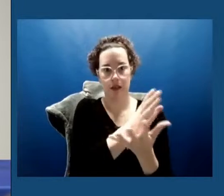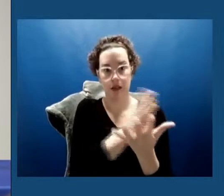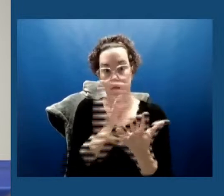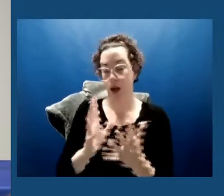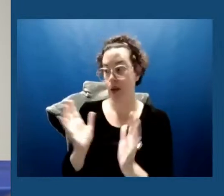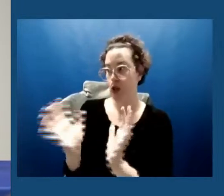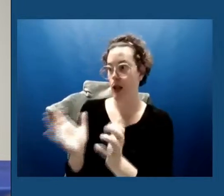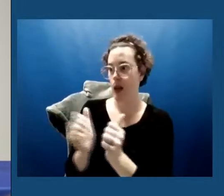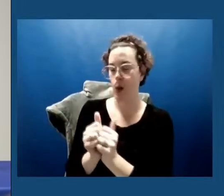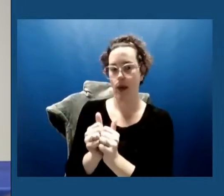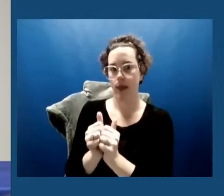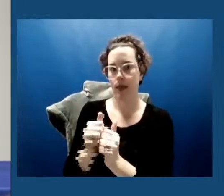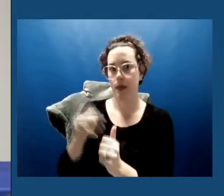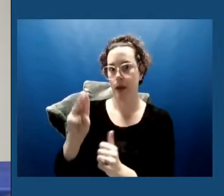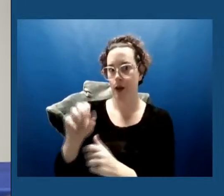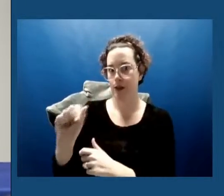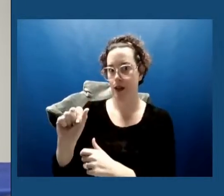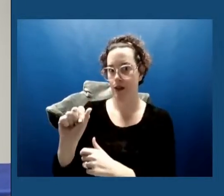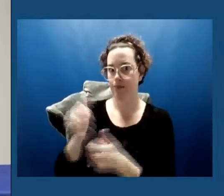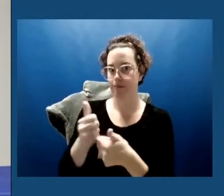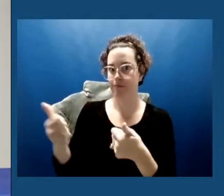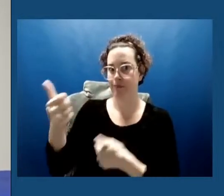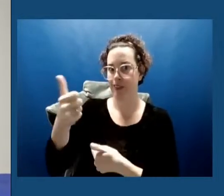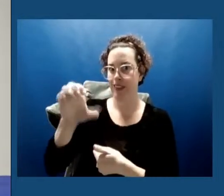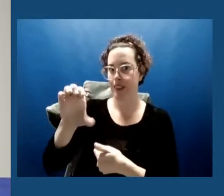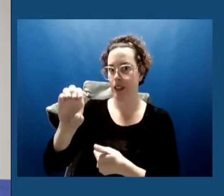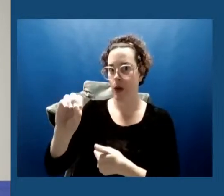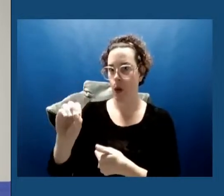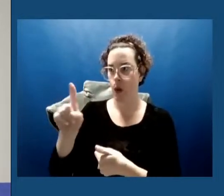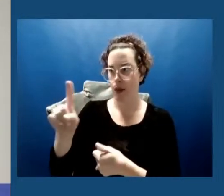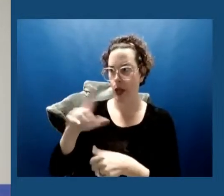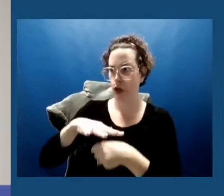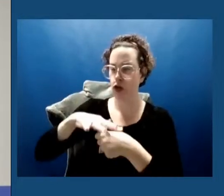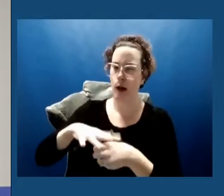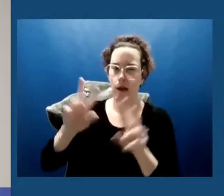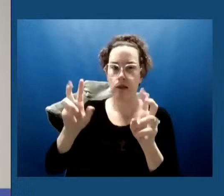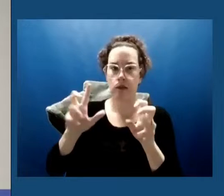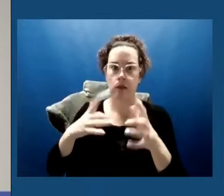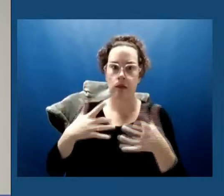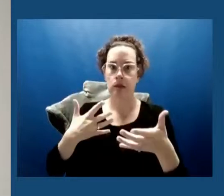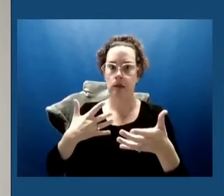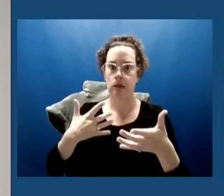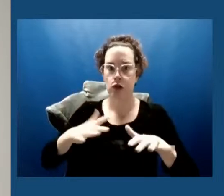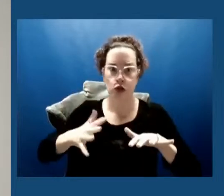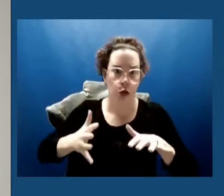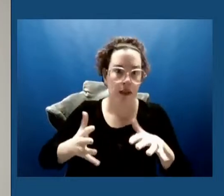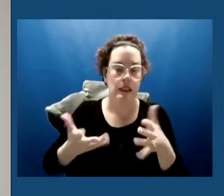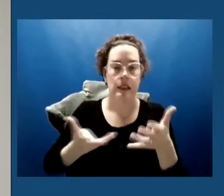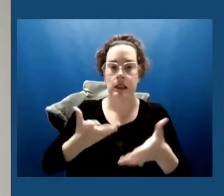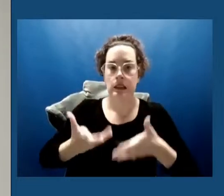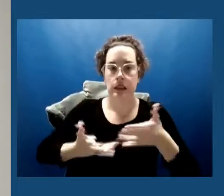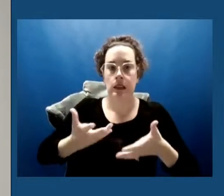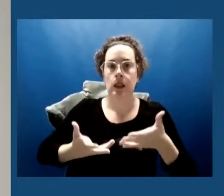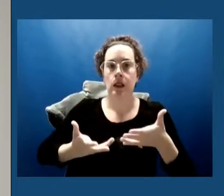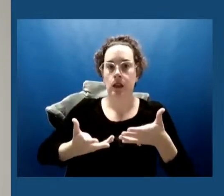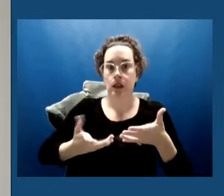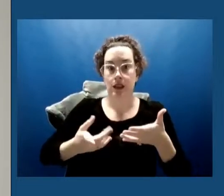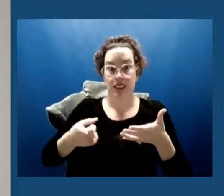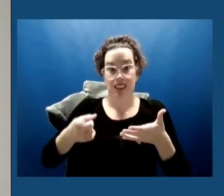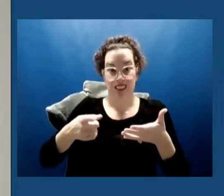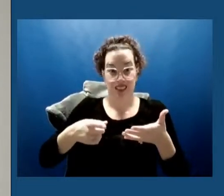they are kind of stressed, or not stressed, but anxious that this